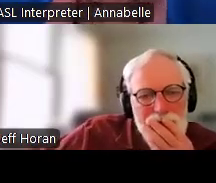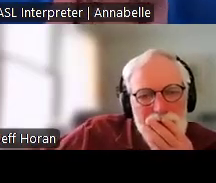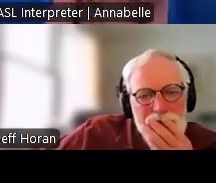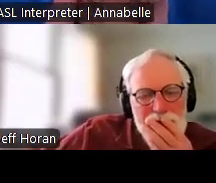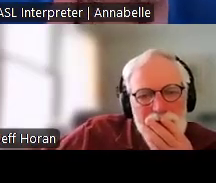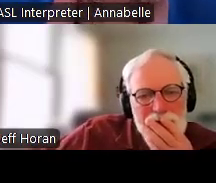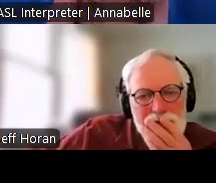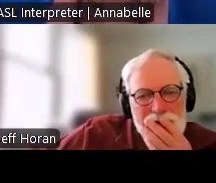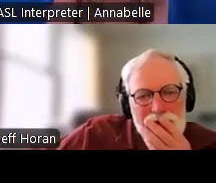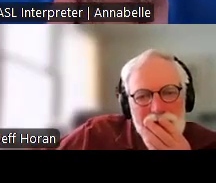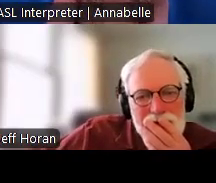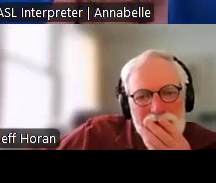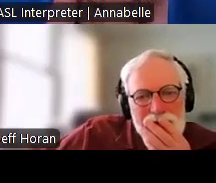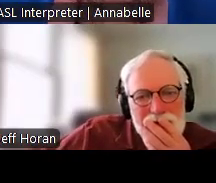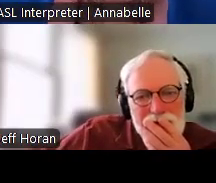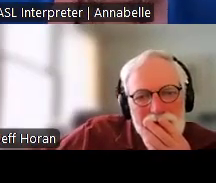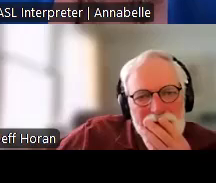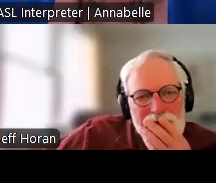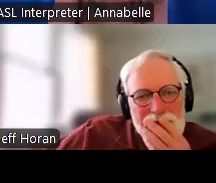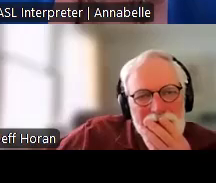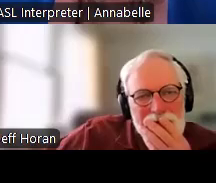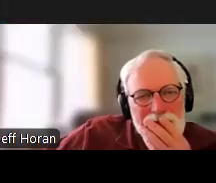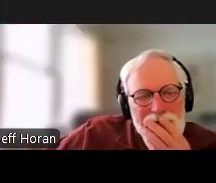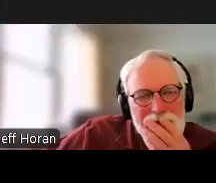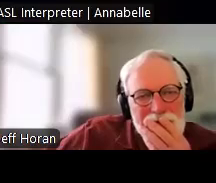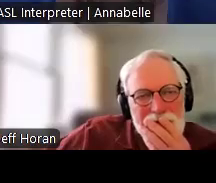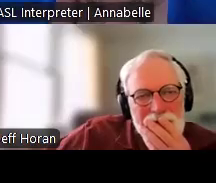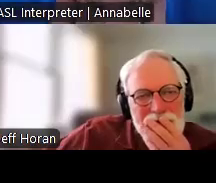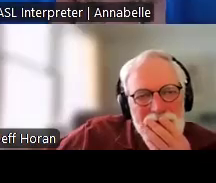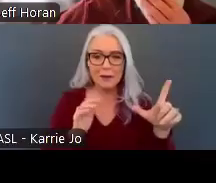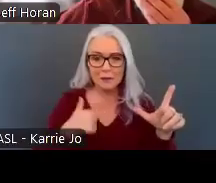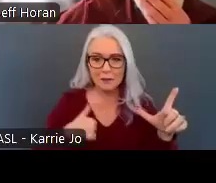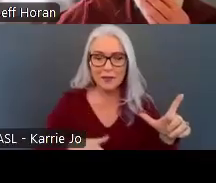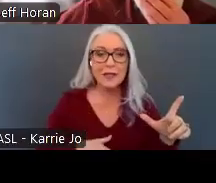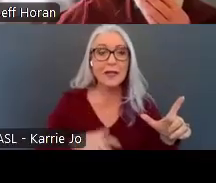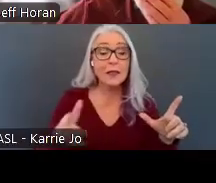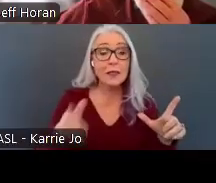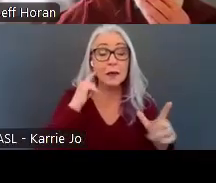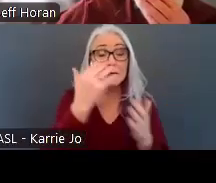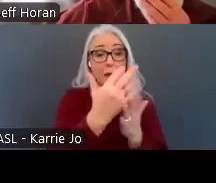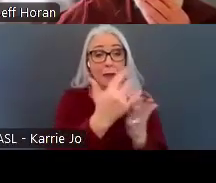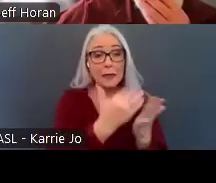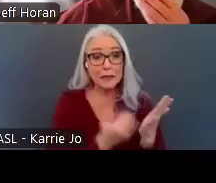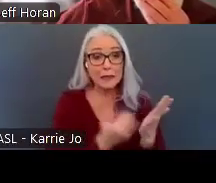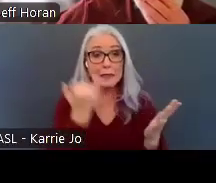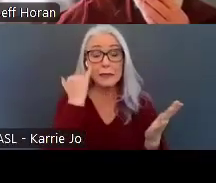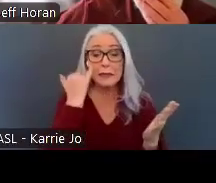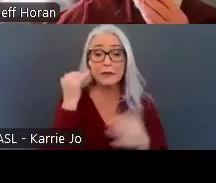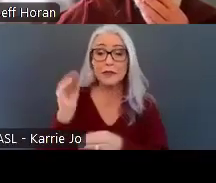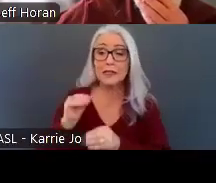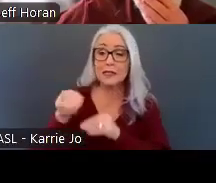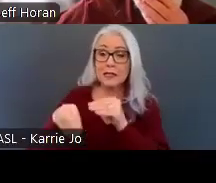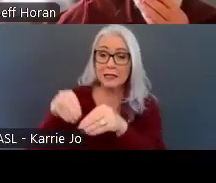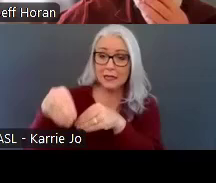not realize I had animations in this. Sorry. Okay. So what the lesson is that if a seed is moved too far from its origin,